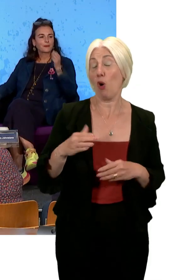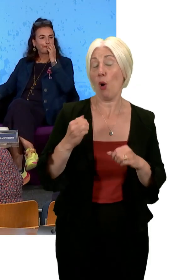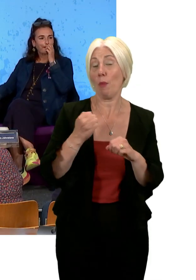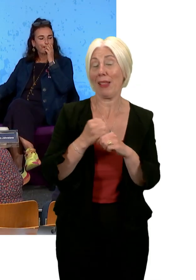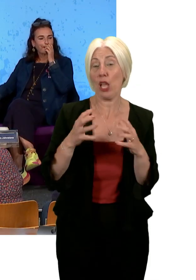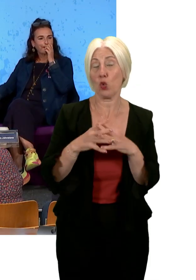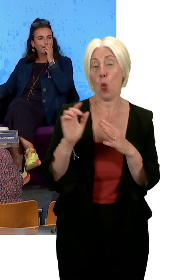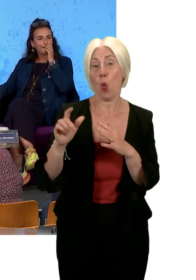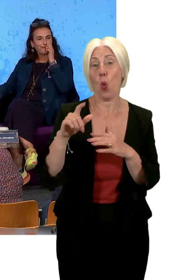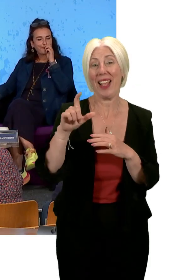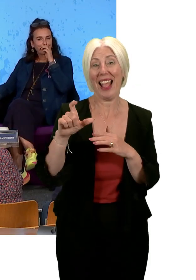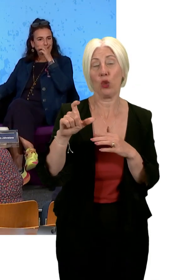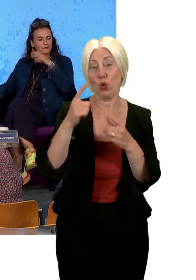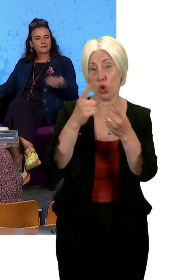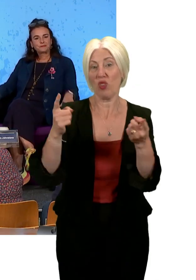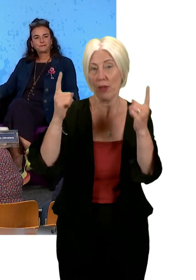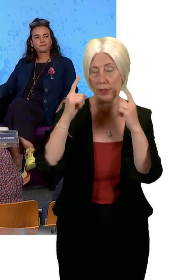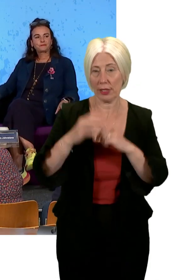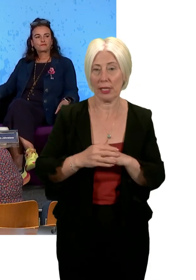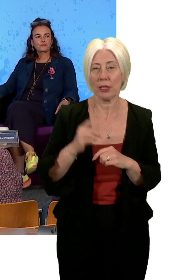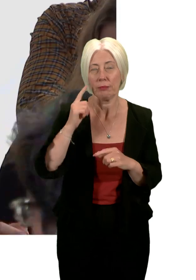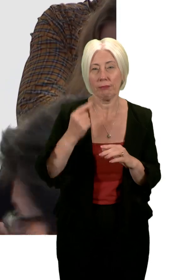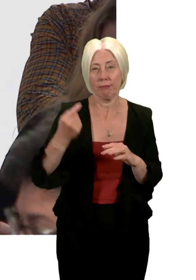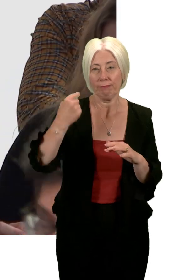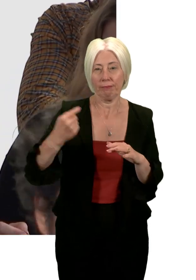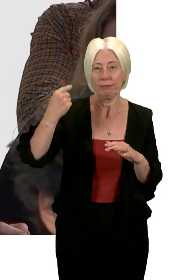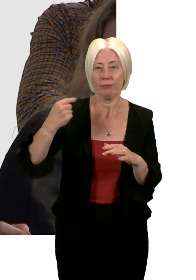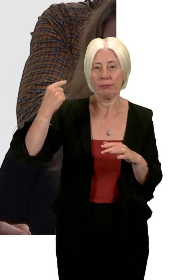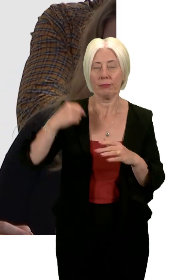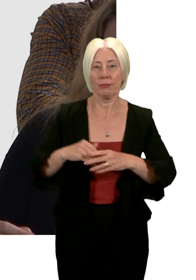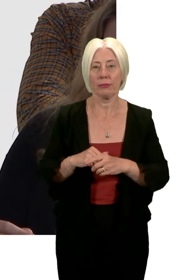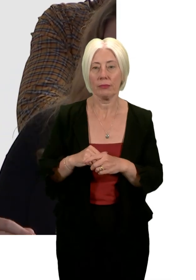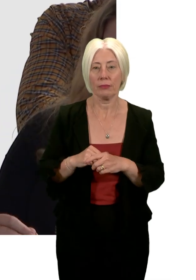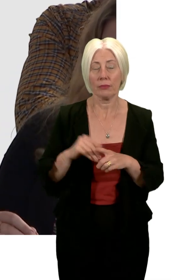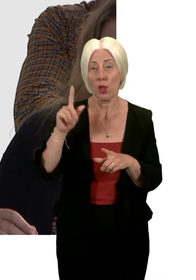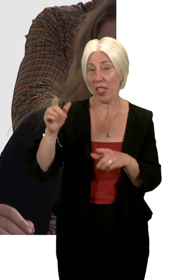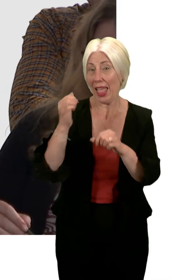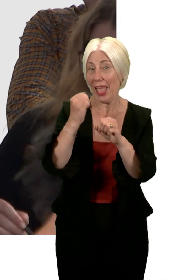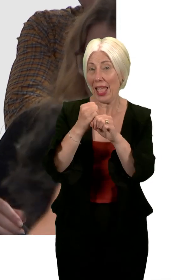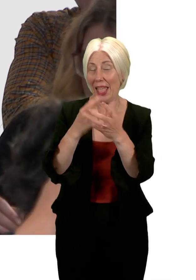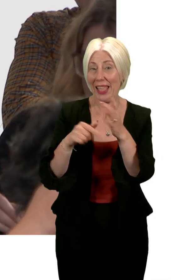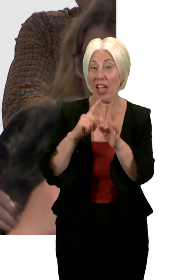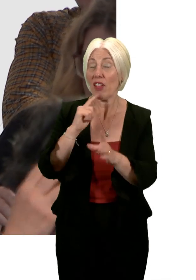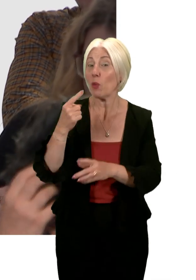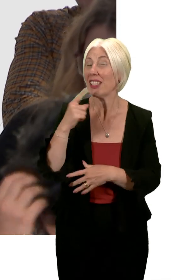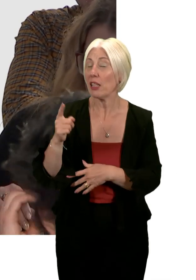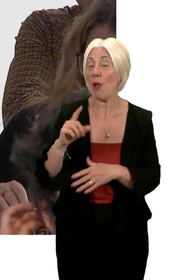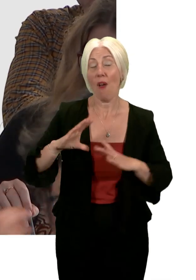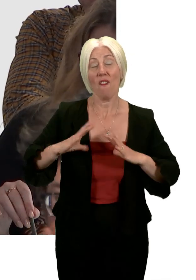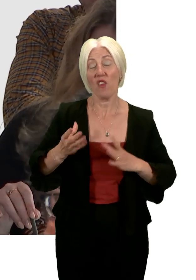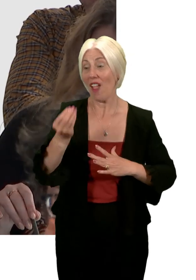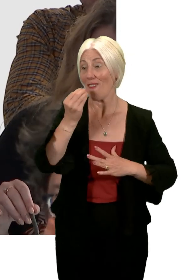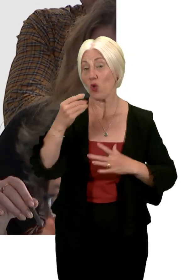Caledonian University. I'm going back a few steps, thinking about, Gary, what you said, free food being available, but